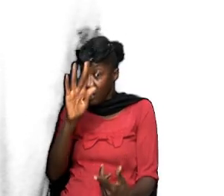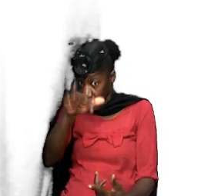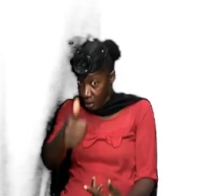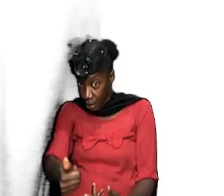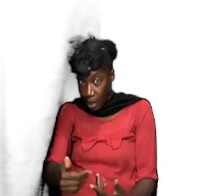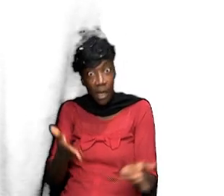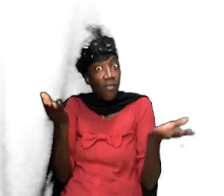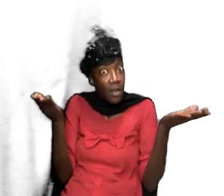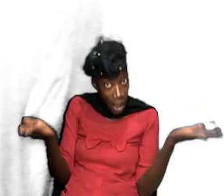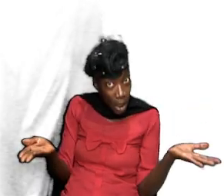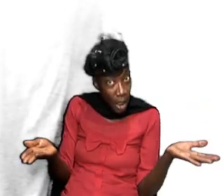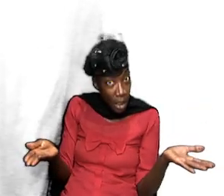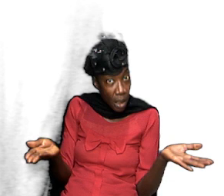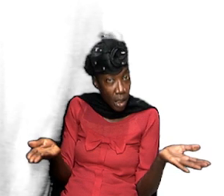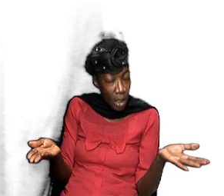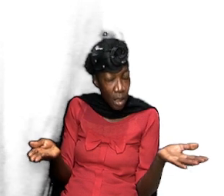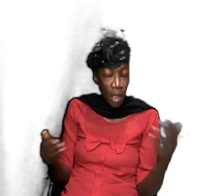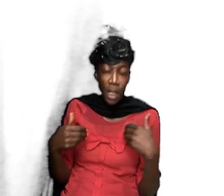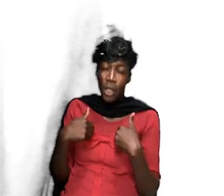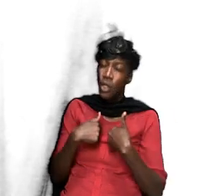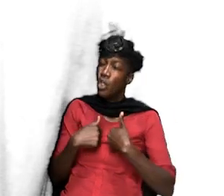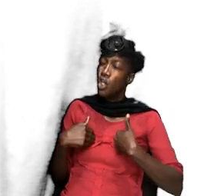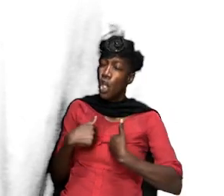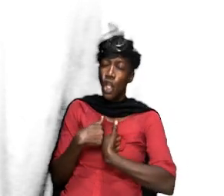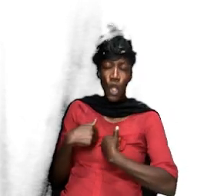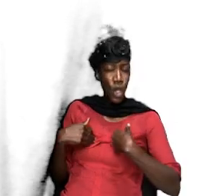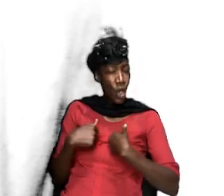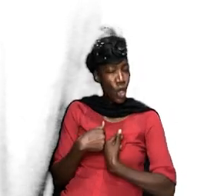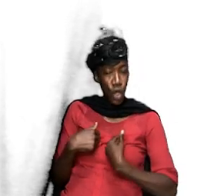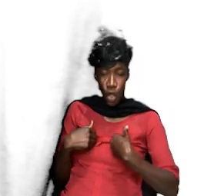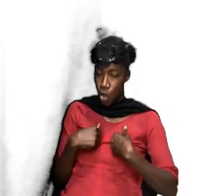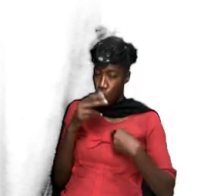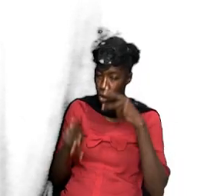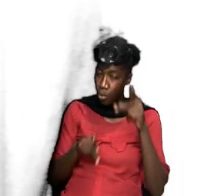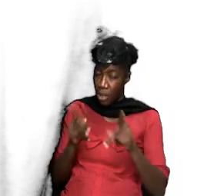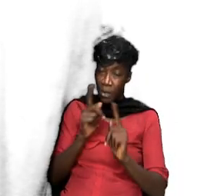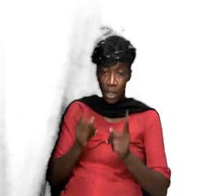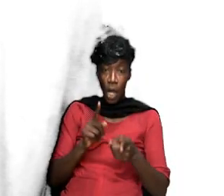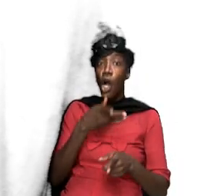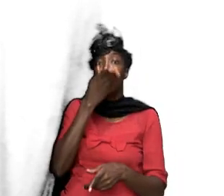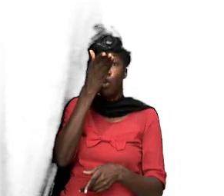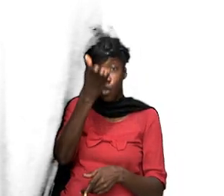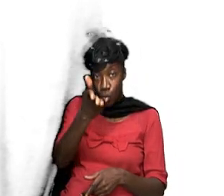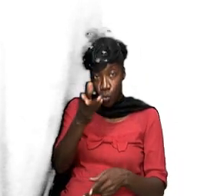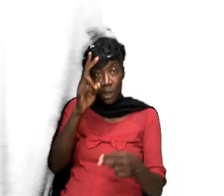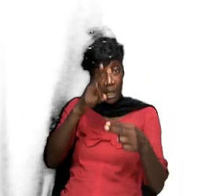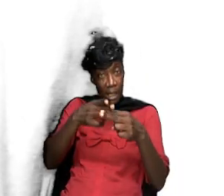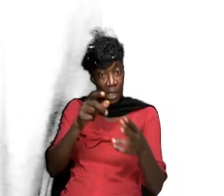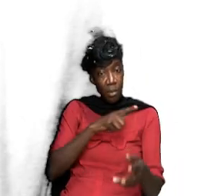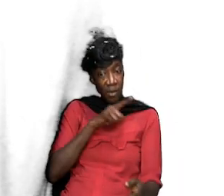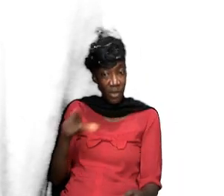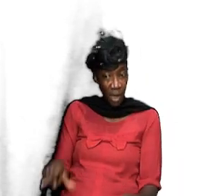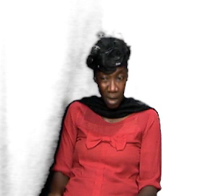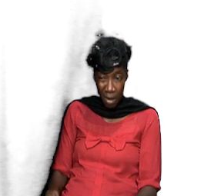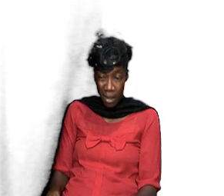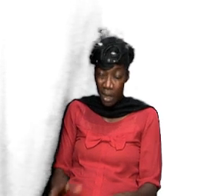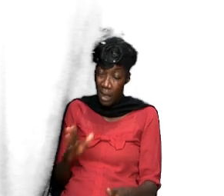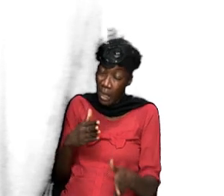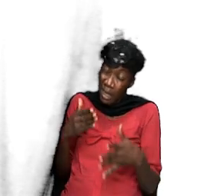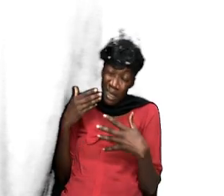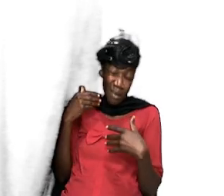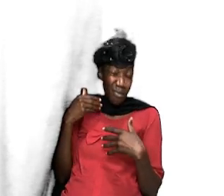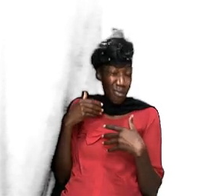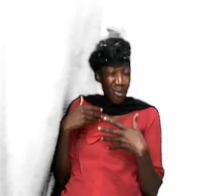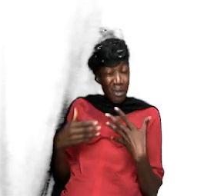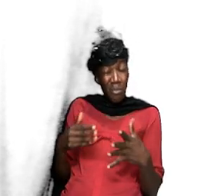Hallelujah. Young people, I talk to you in the name of the Lord. You might not understand